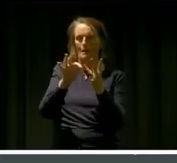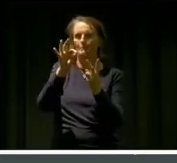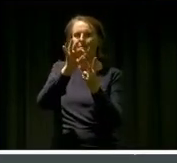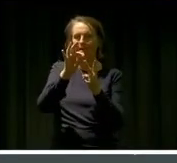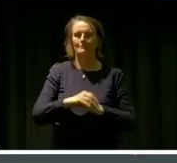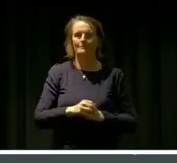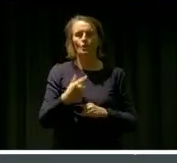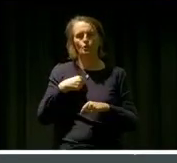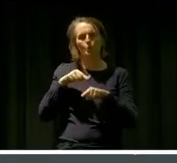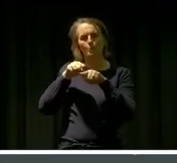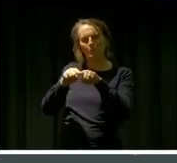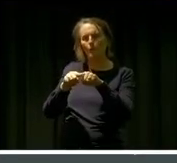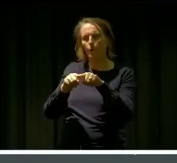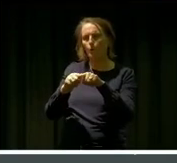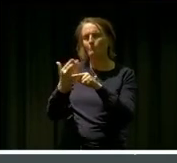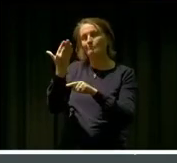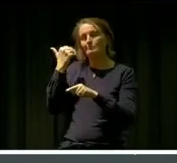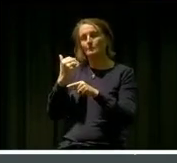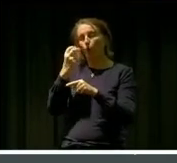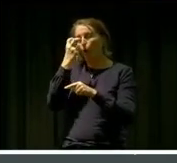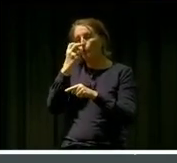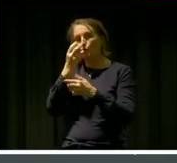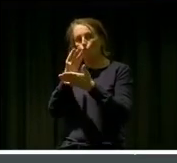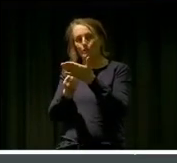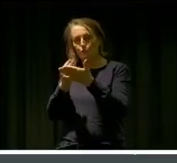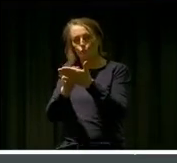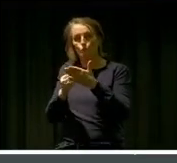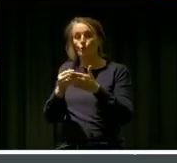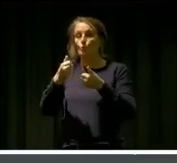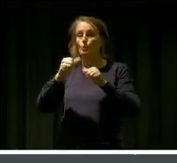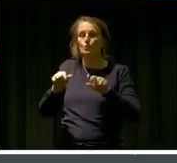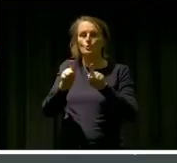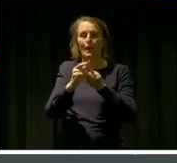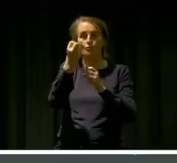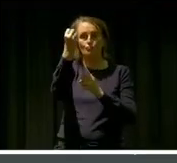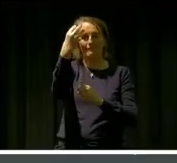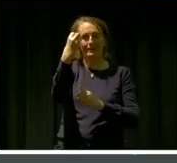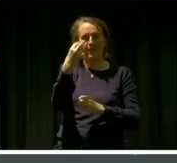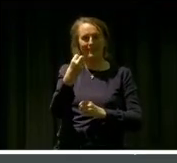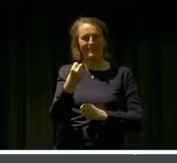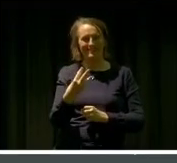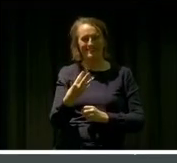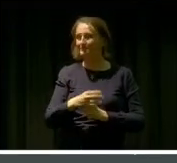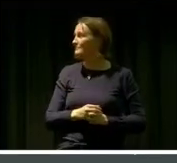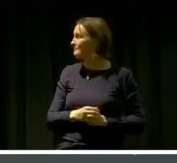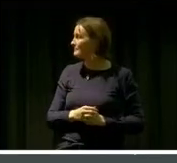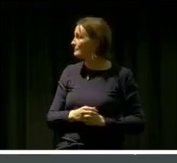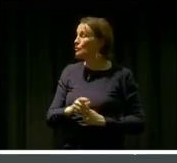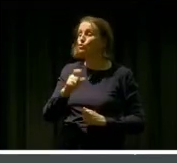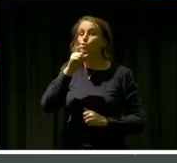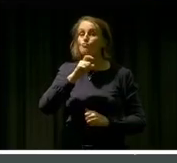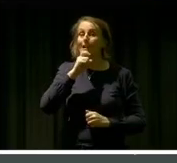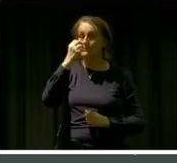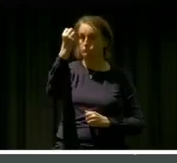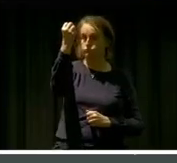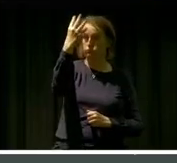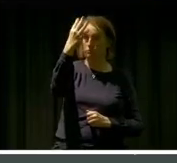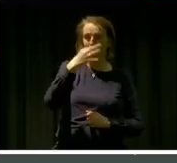Mind Gardens resource, using a traffic light-like system, with the red zone indicating the risk factor